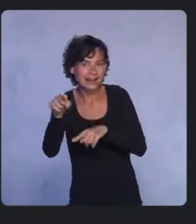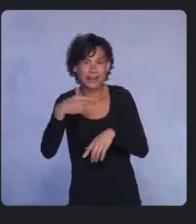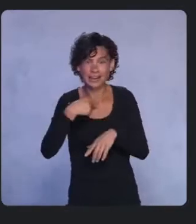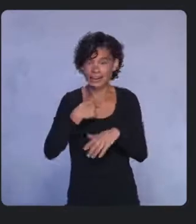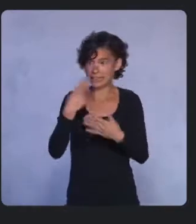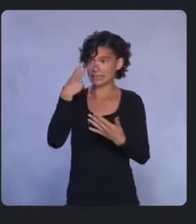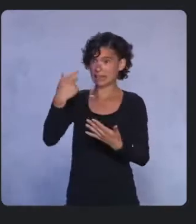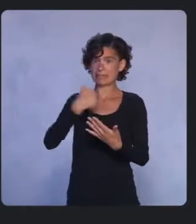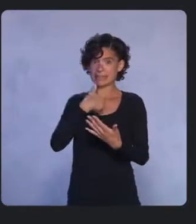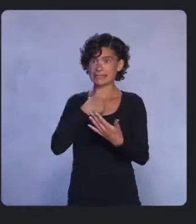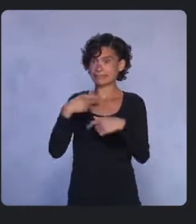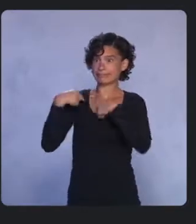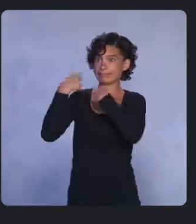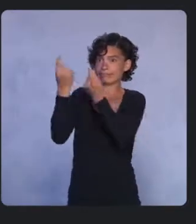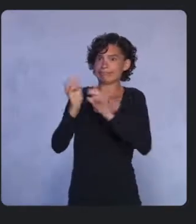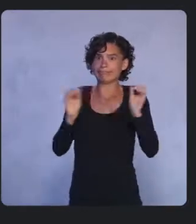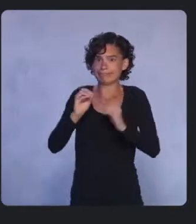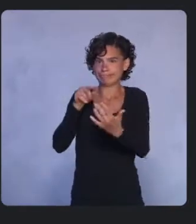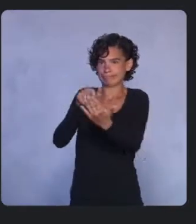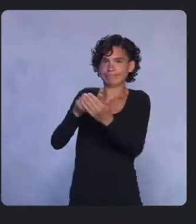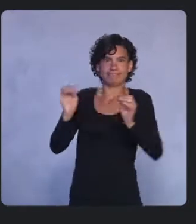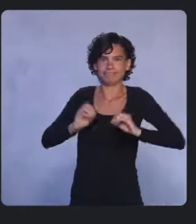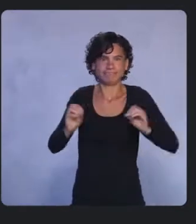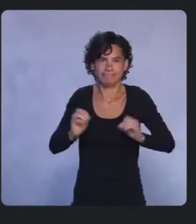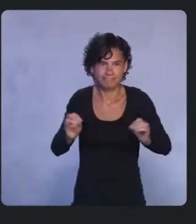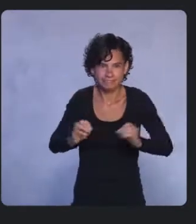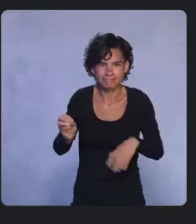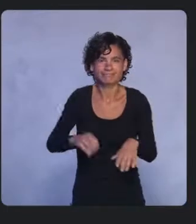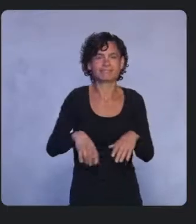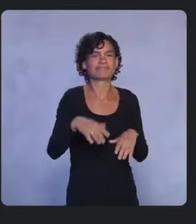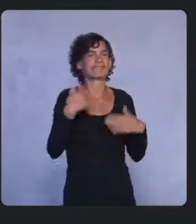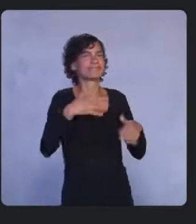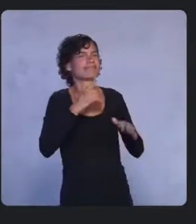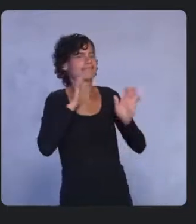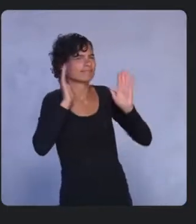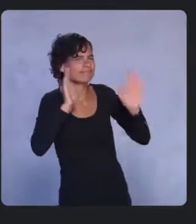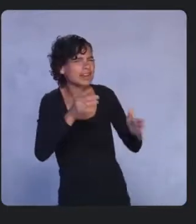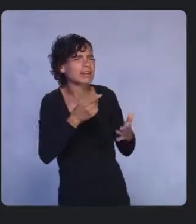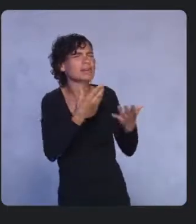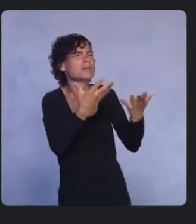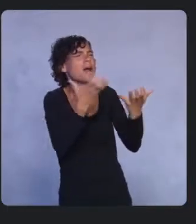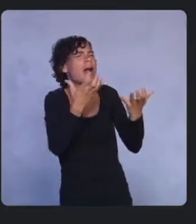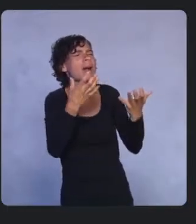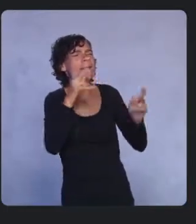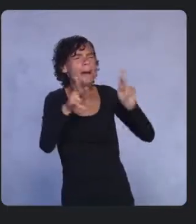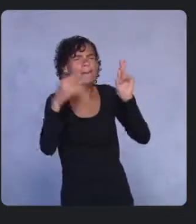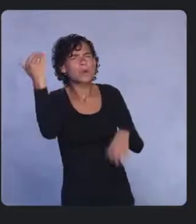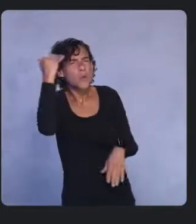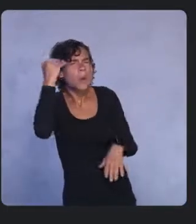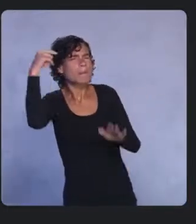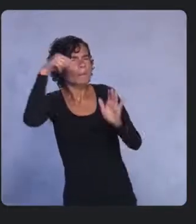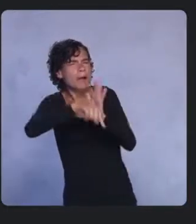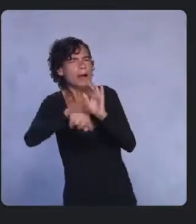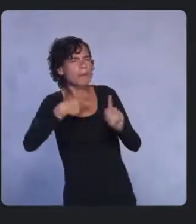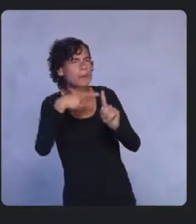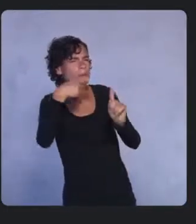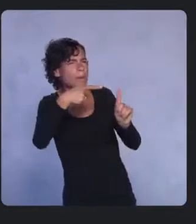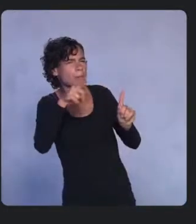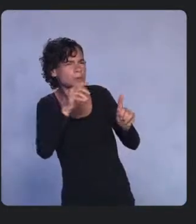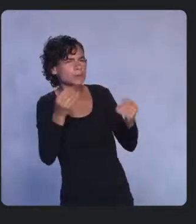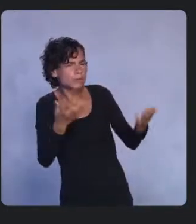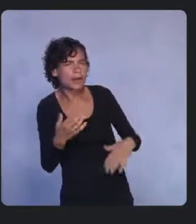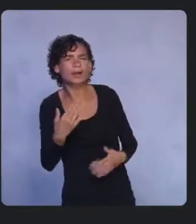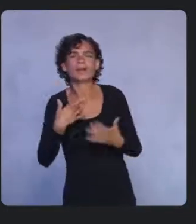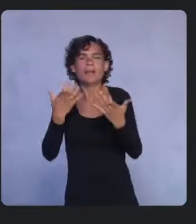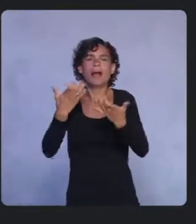before. That's so great. What else do you wish people knew about you? I wish people knew that I am not just a random